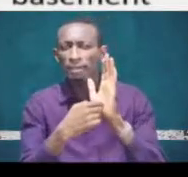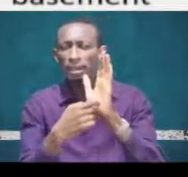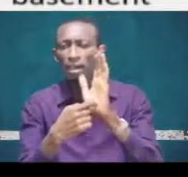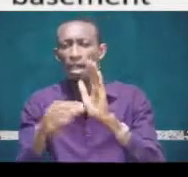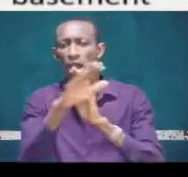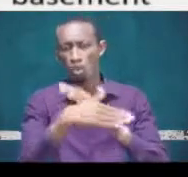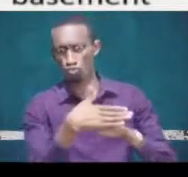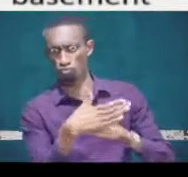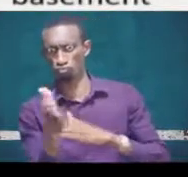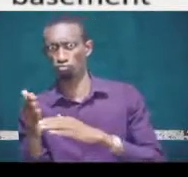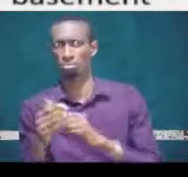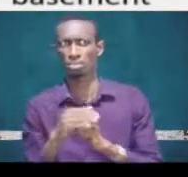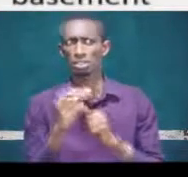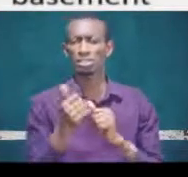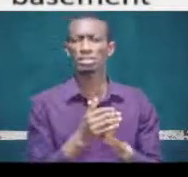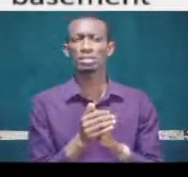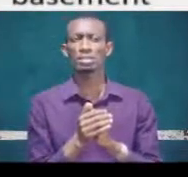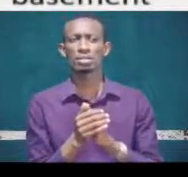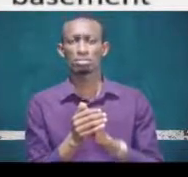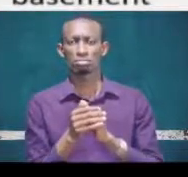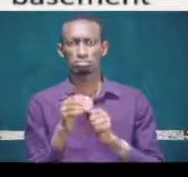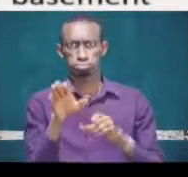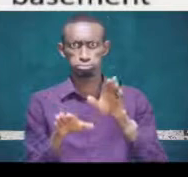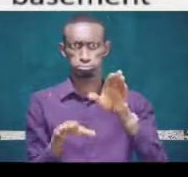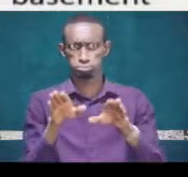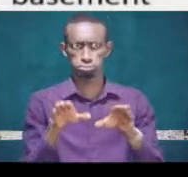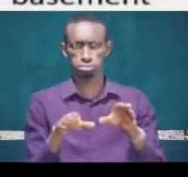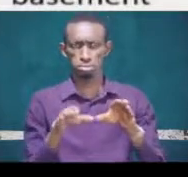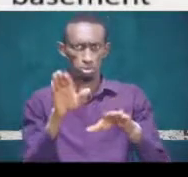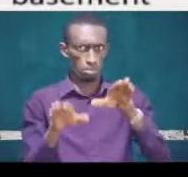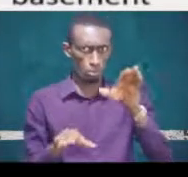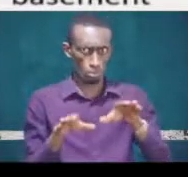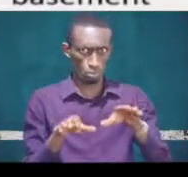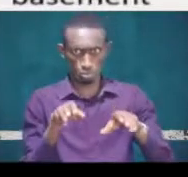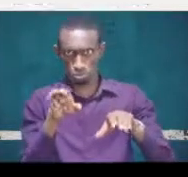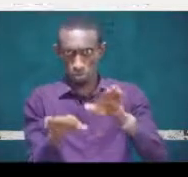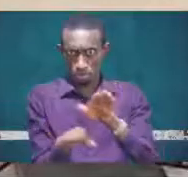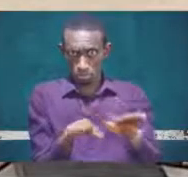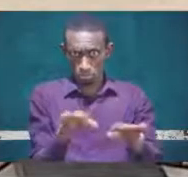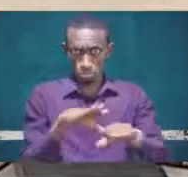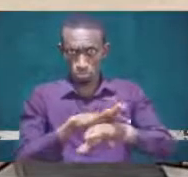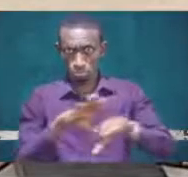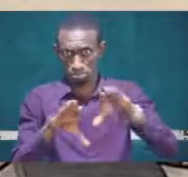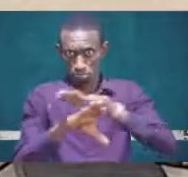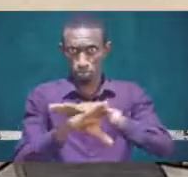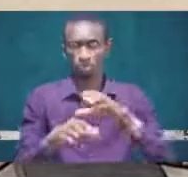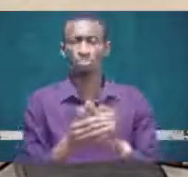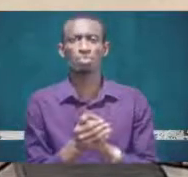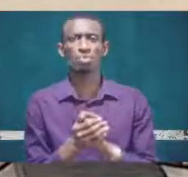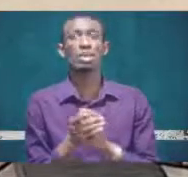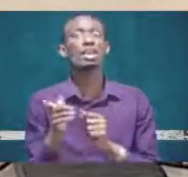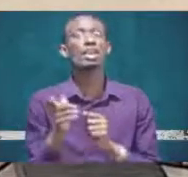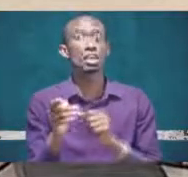space, and basement membrane usually anchored to connective tissue. This is another trait which describes